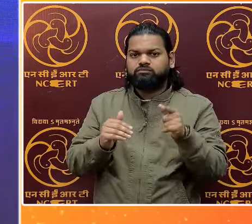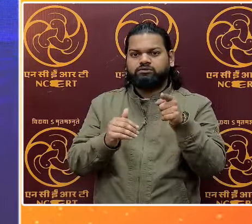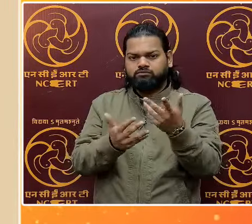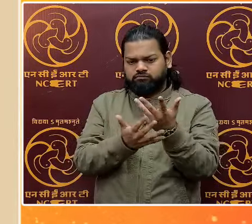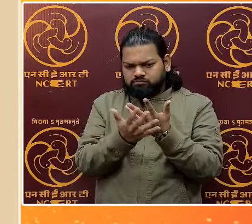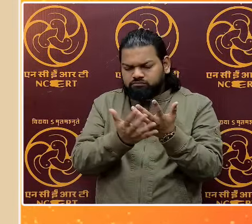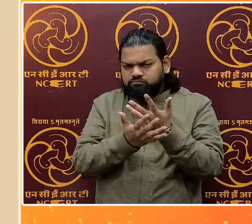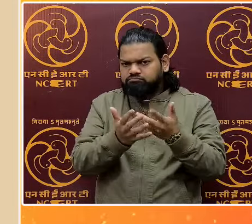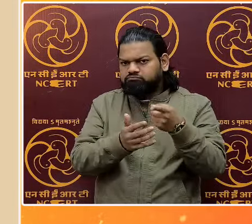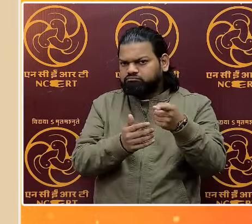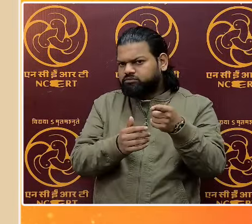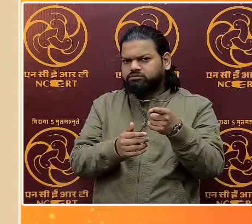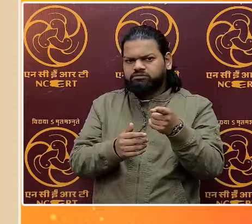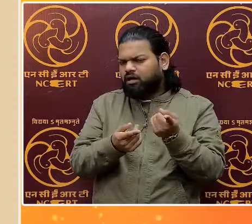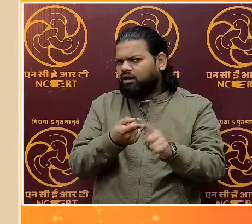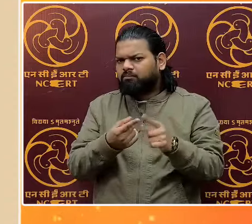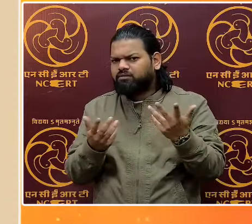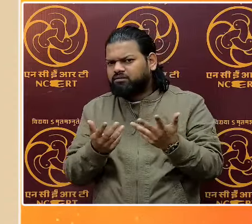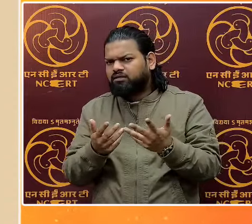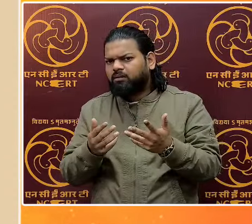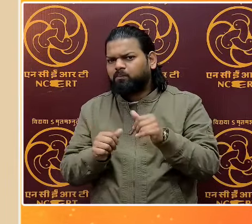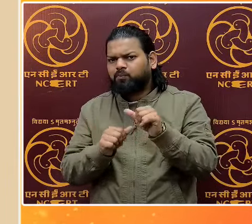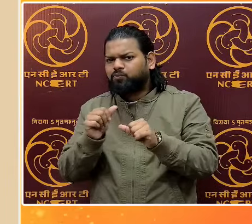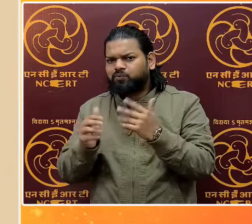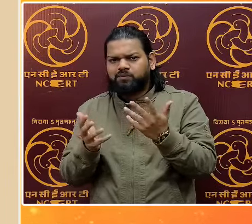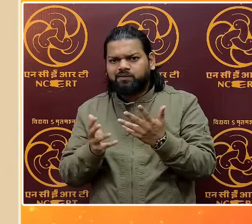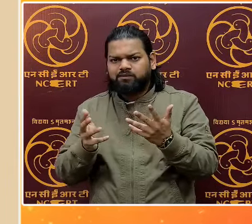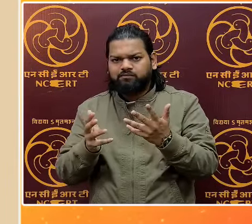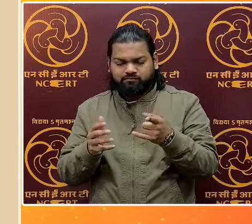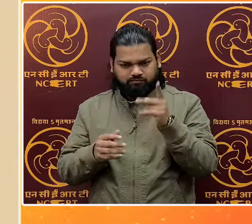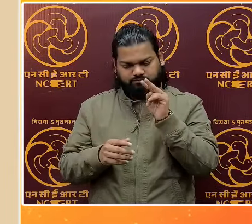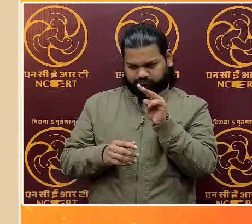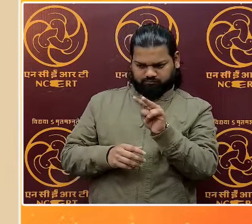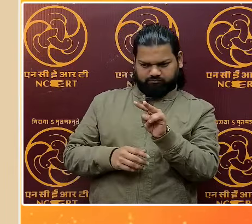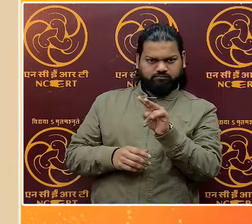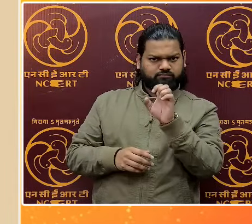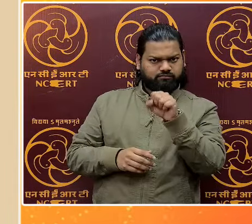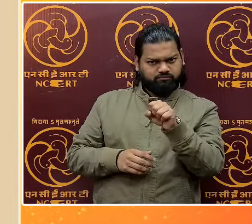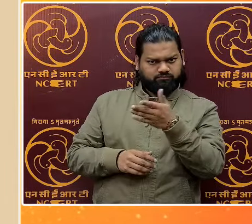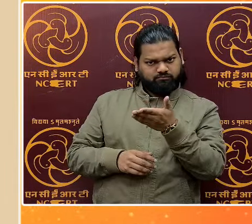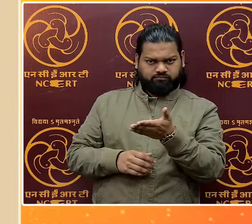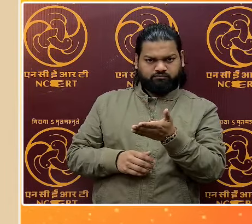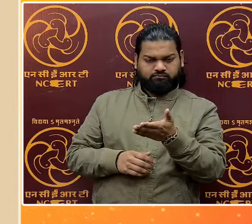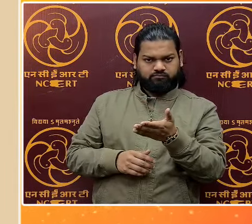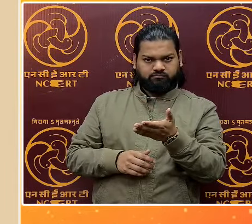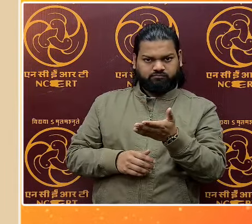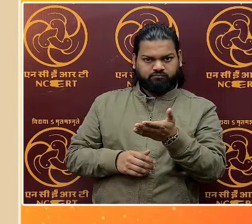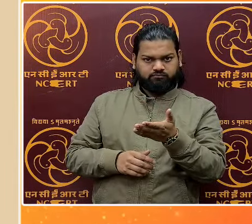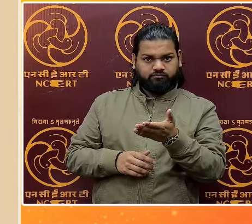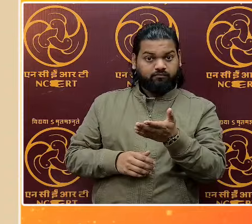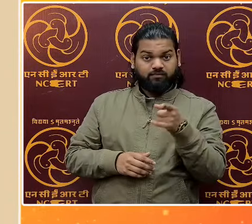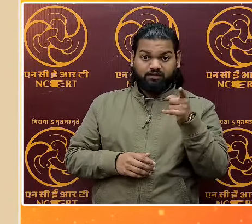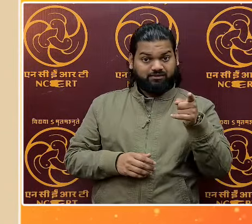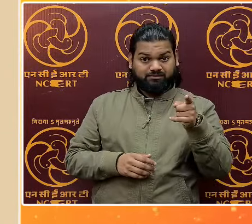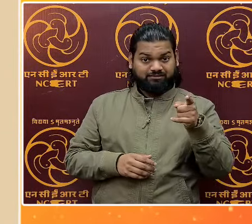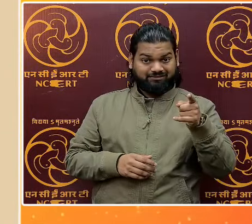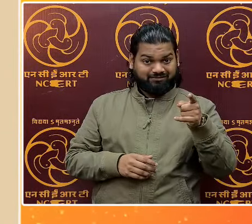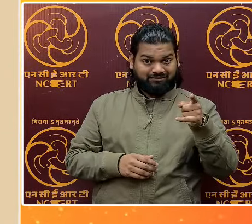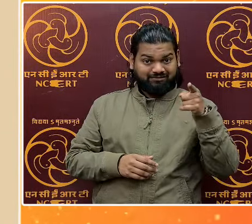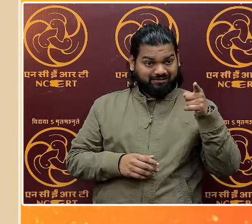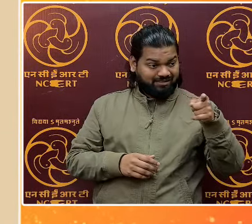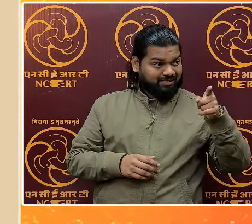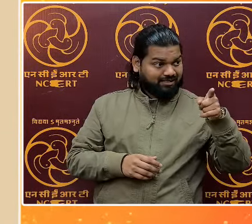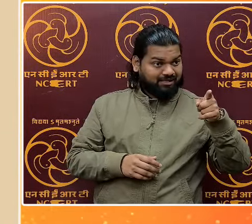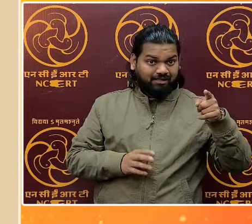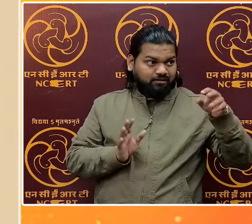these lenses, what happens? We'll see that how the image formed by convex